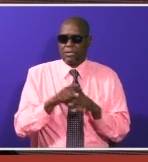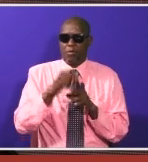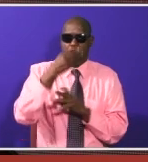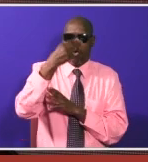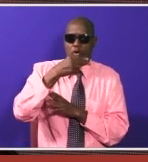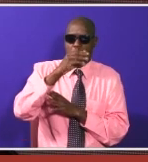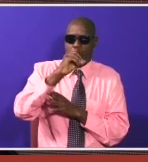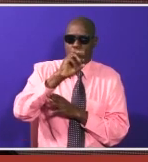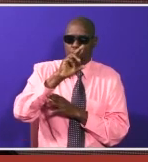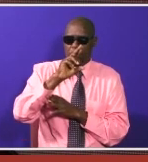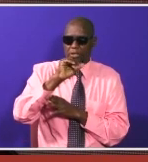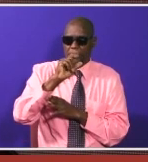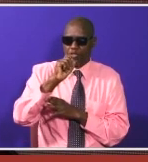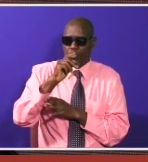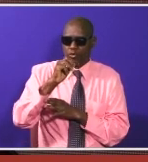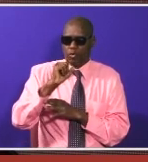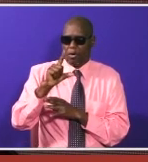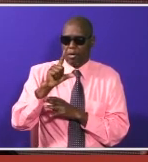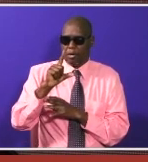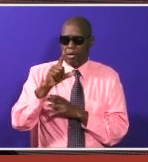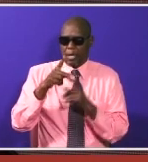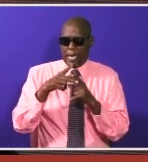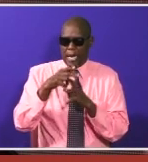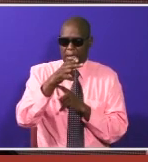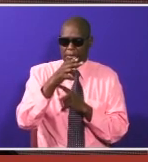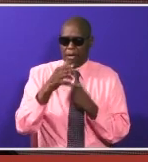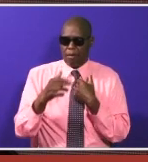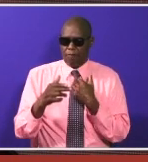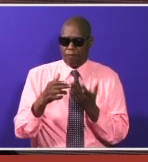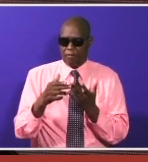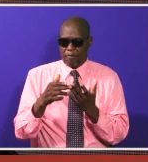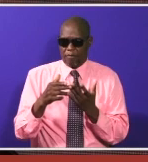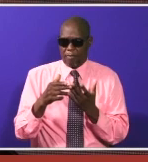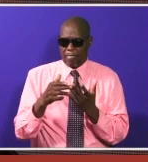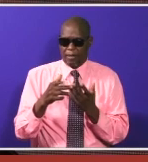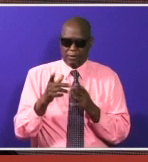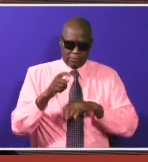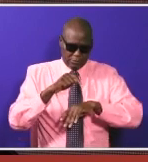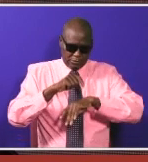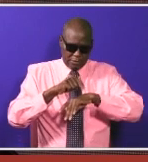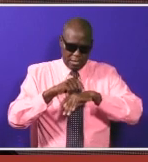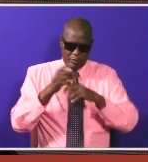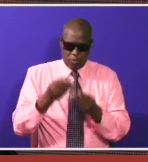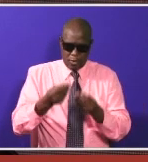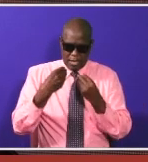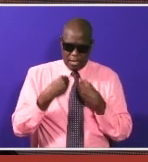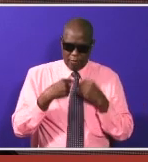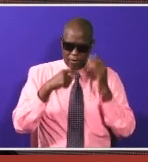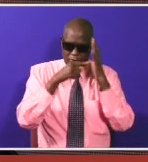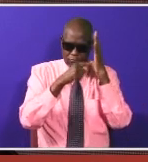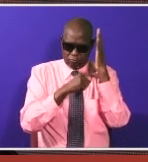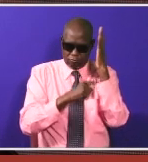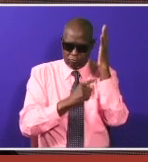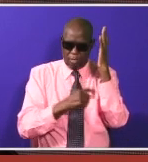looking at where are the necessary places to cut and what not to cut. So when we are given those instructions that they're taking